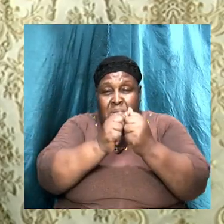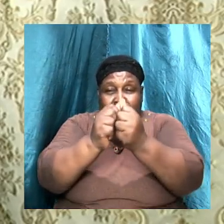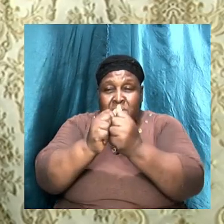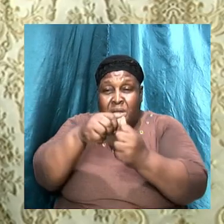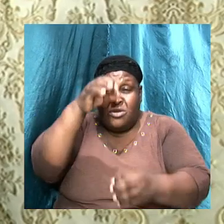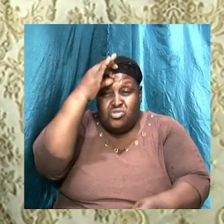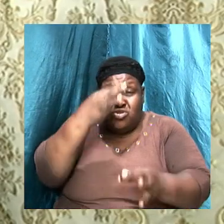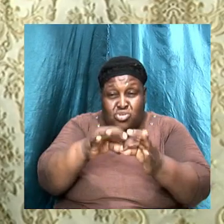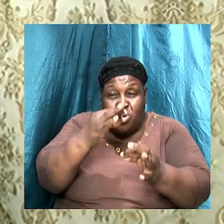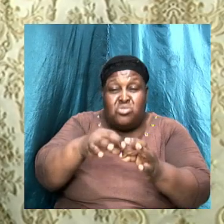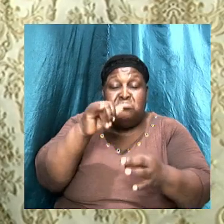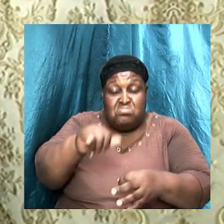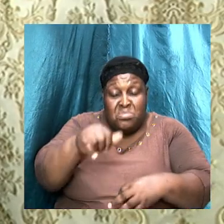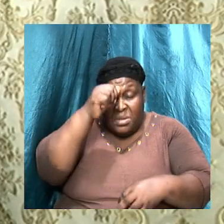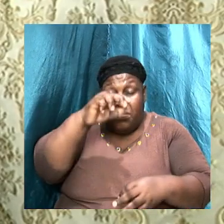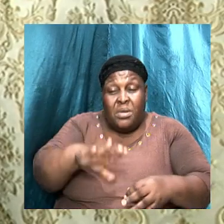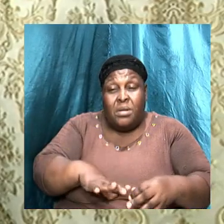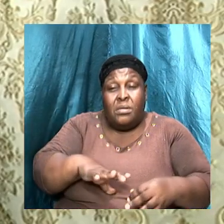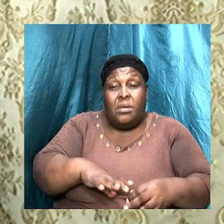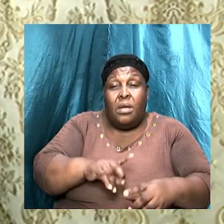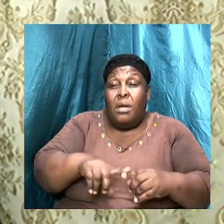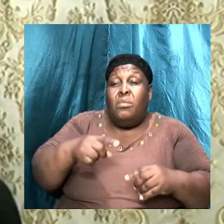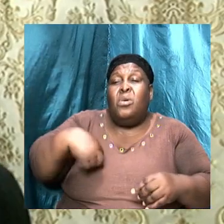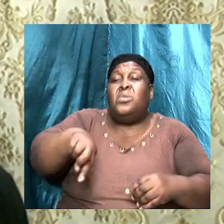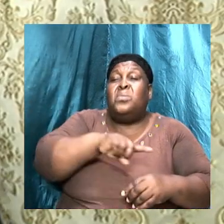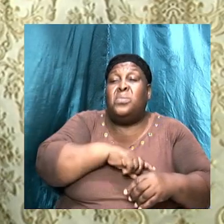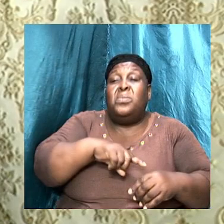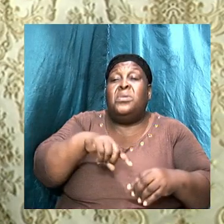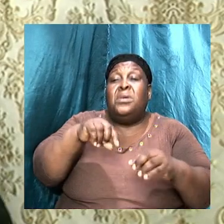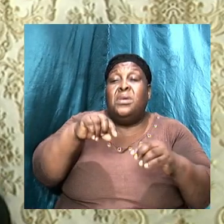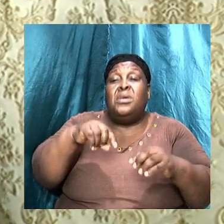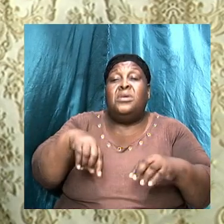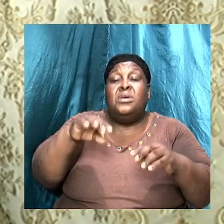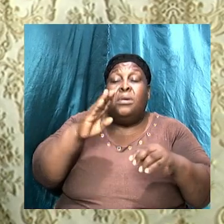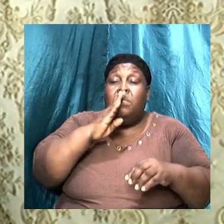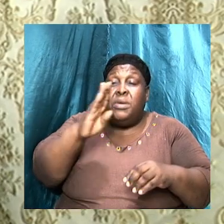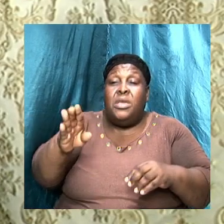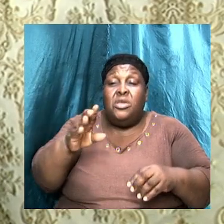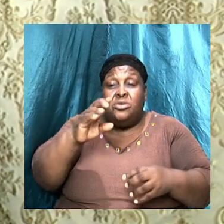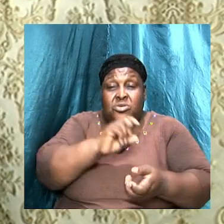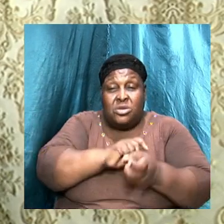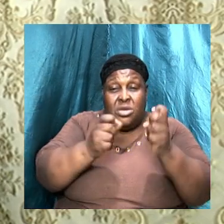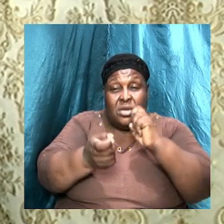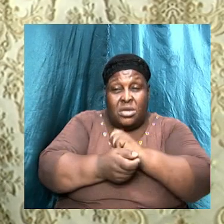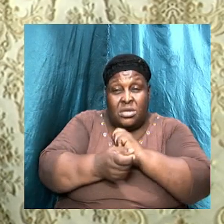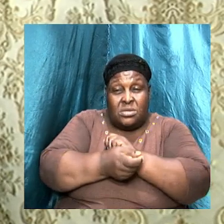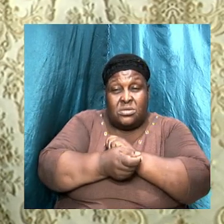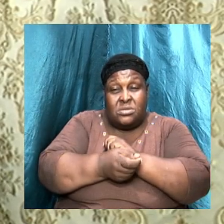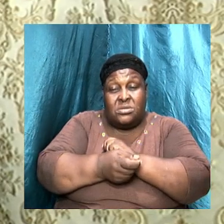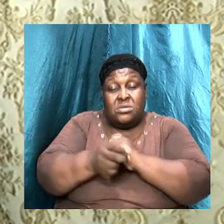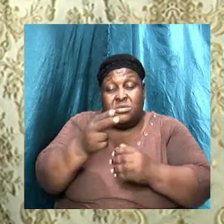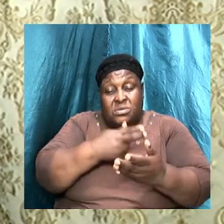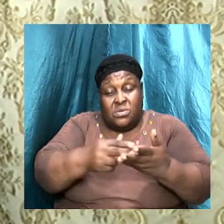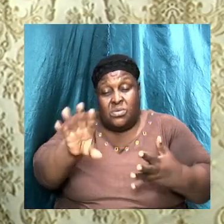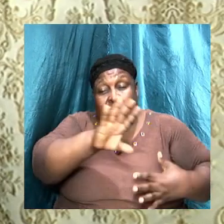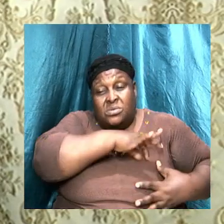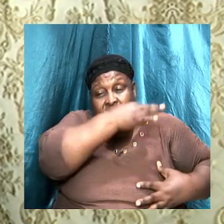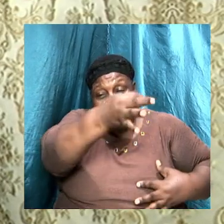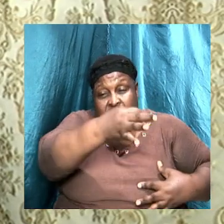but we shall be changed and the changing agent is the holy ghost